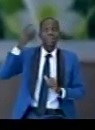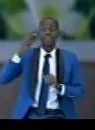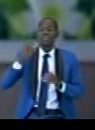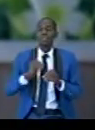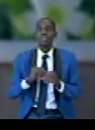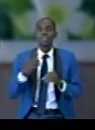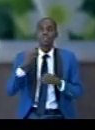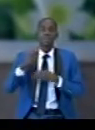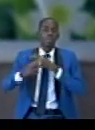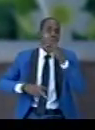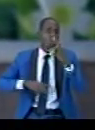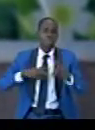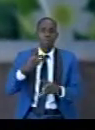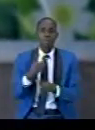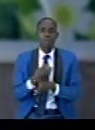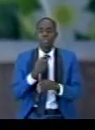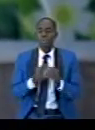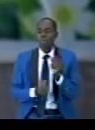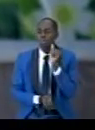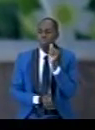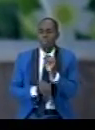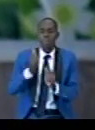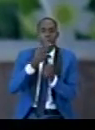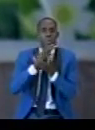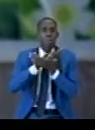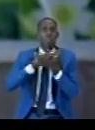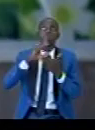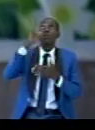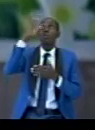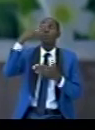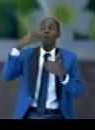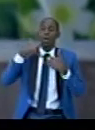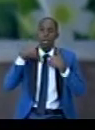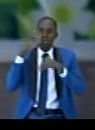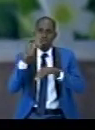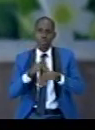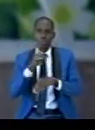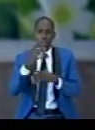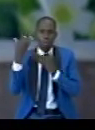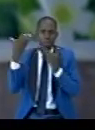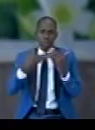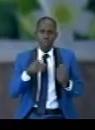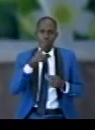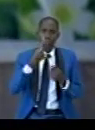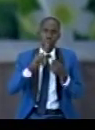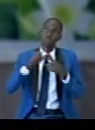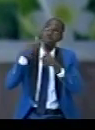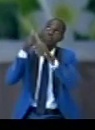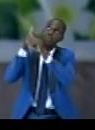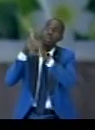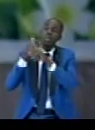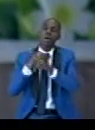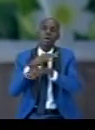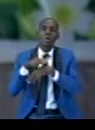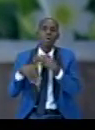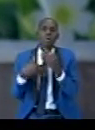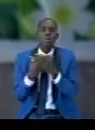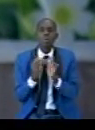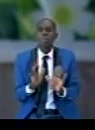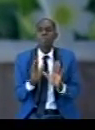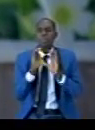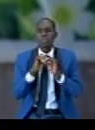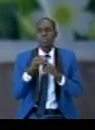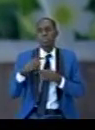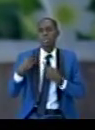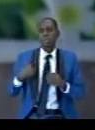God, has brought you to himself. You become a child of God, and all the fears of your life, they're driven away. So you